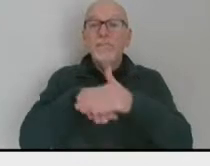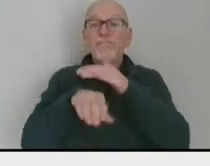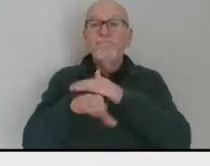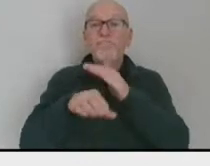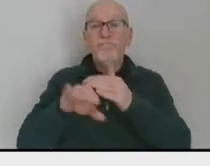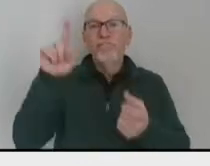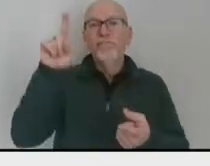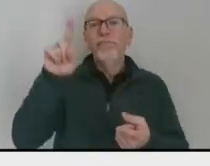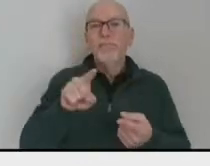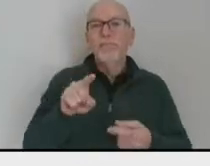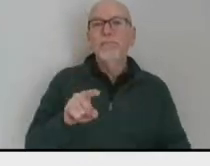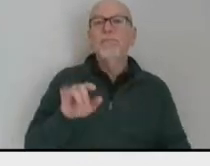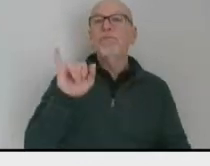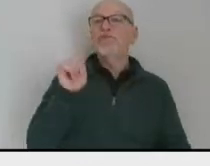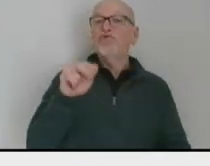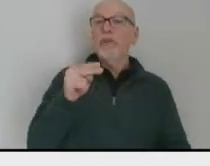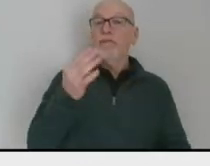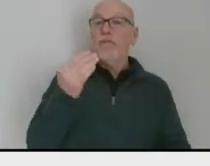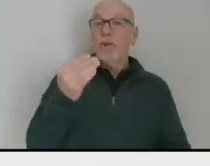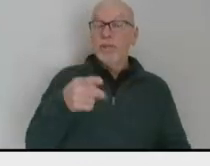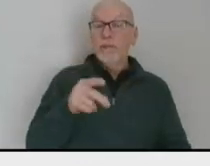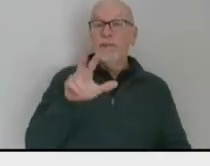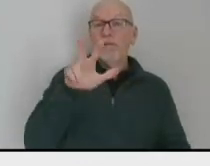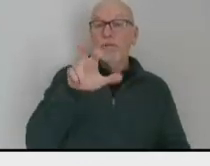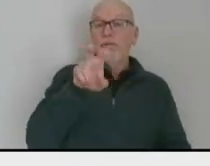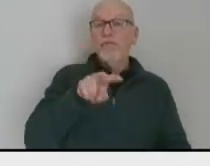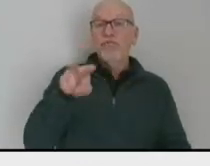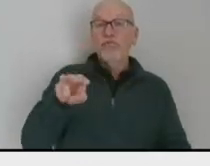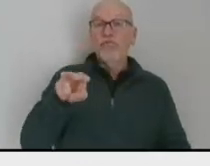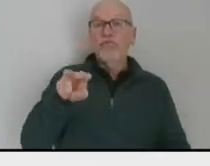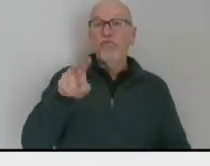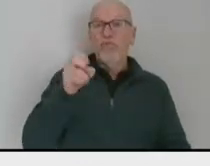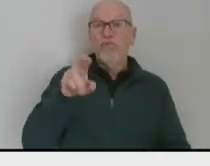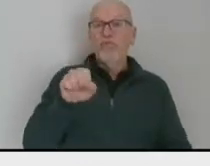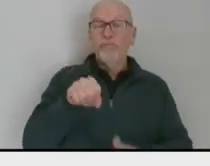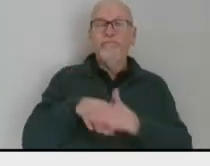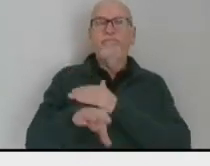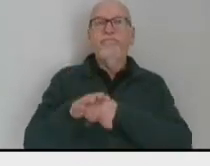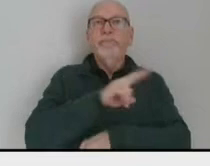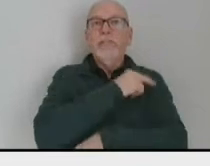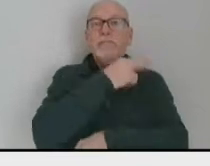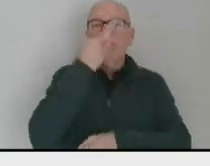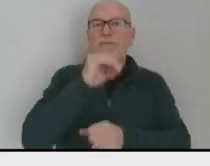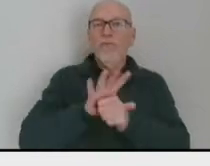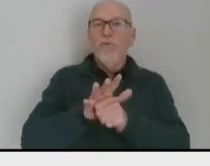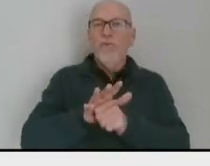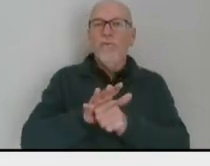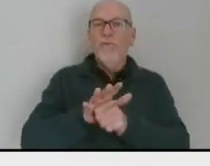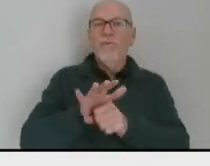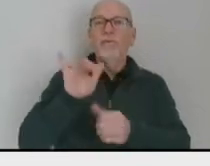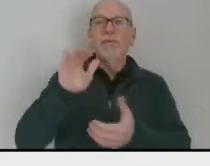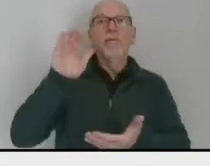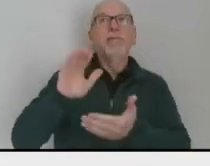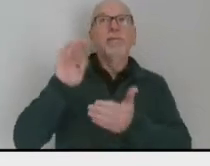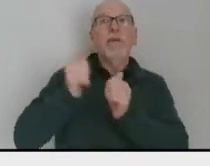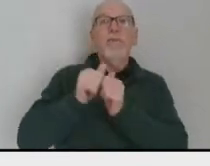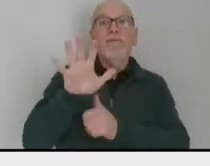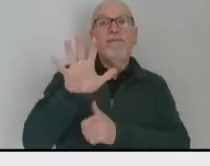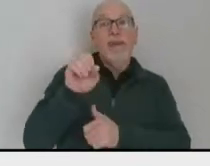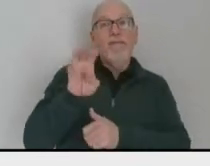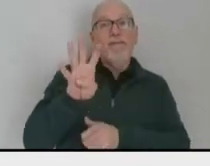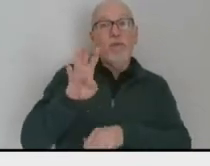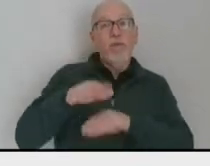On January 14th, 322 Hoosiers were admitted for COVID symptoms, and that's down from 504 on November